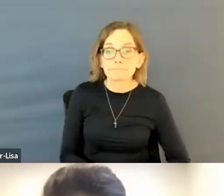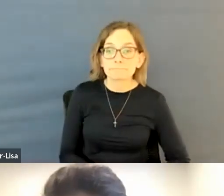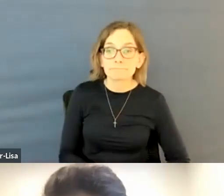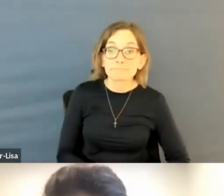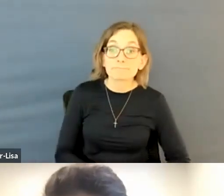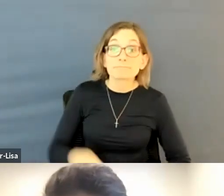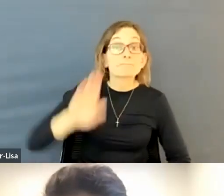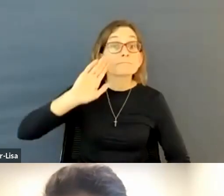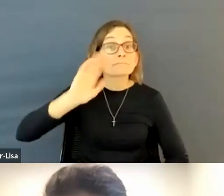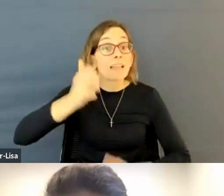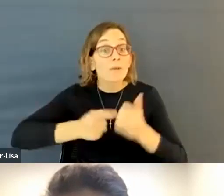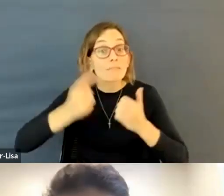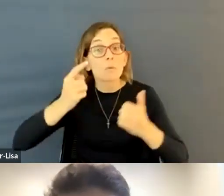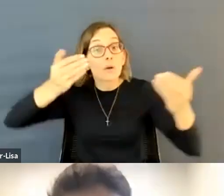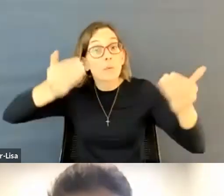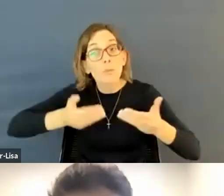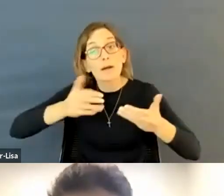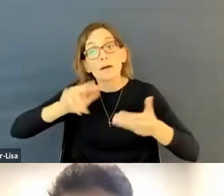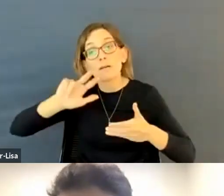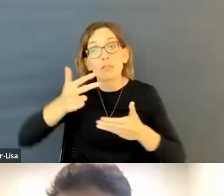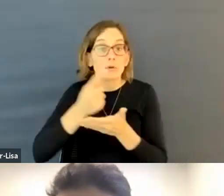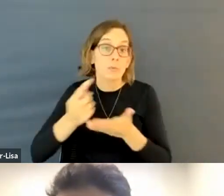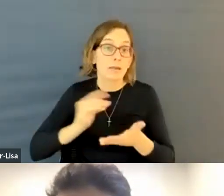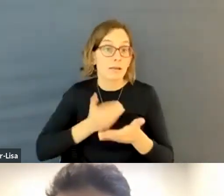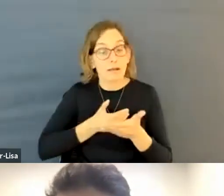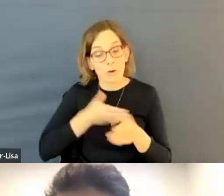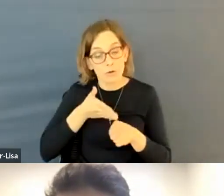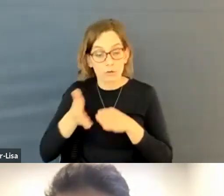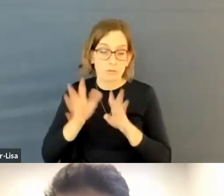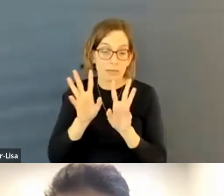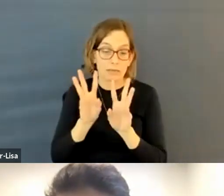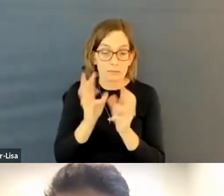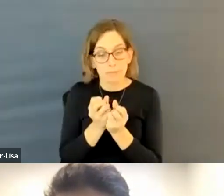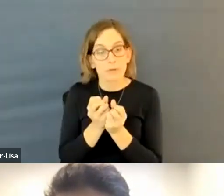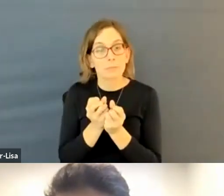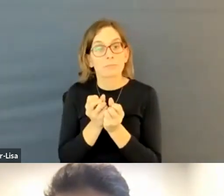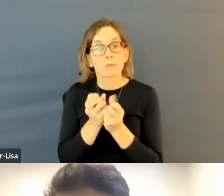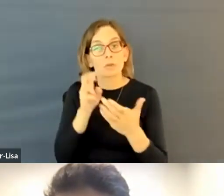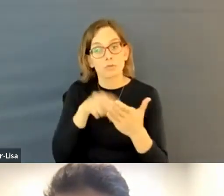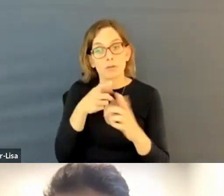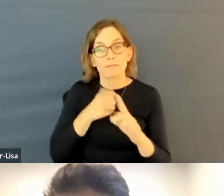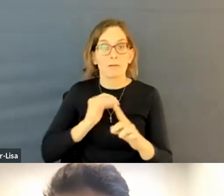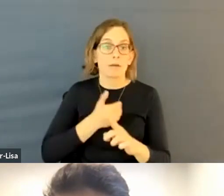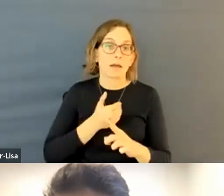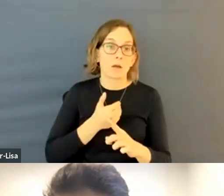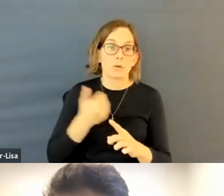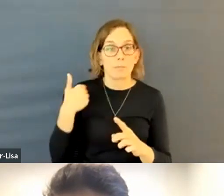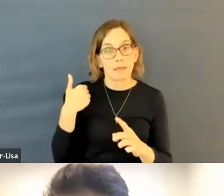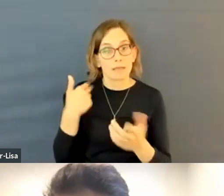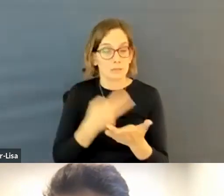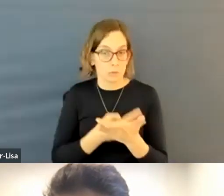Hello everyone, so welcome to the third week of our career seminar. You have read from our past graduates,